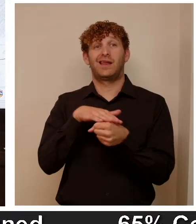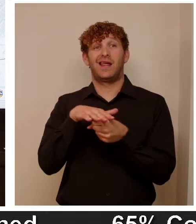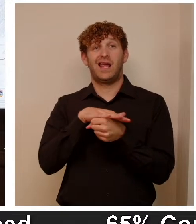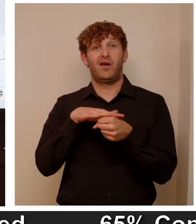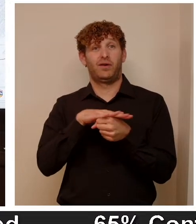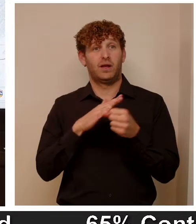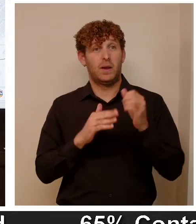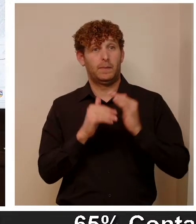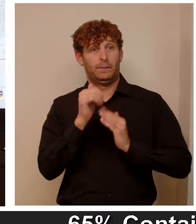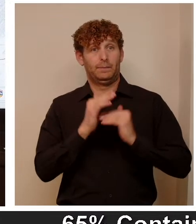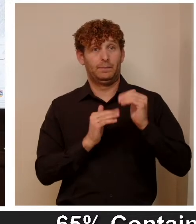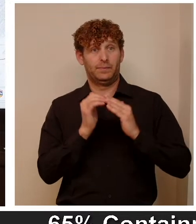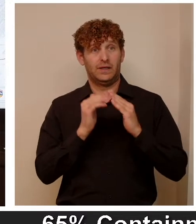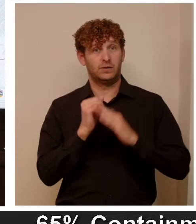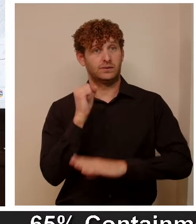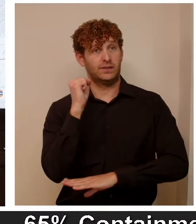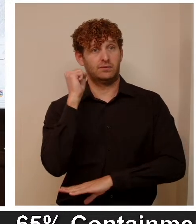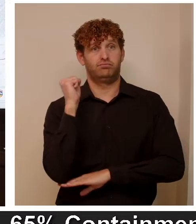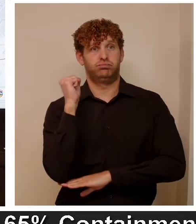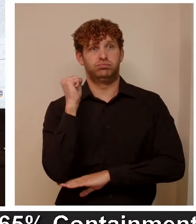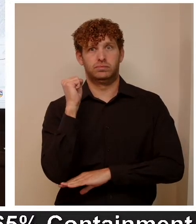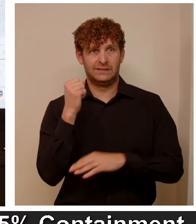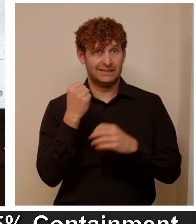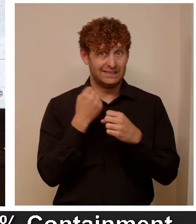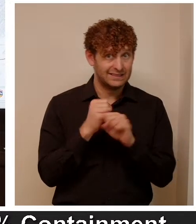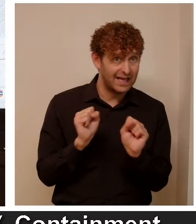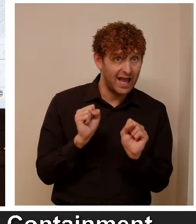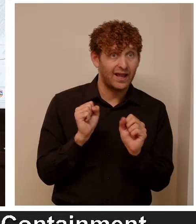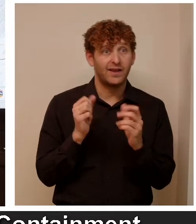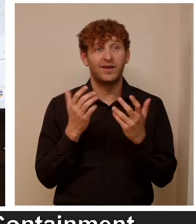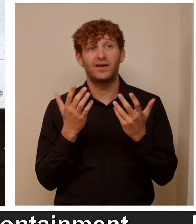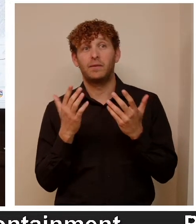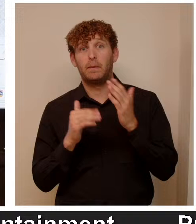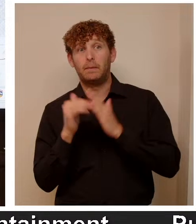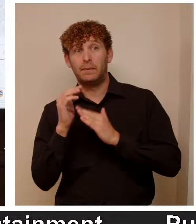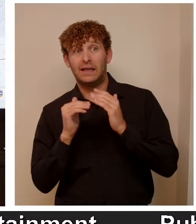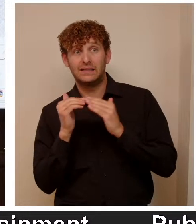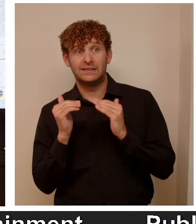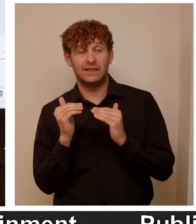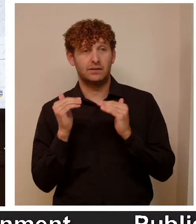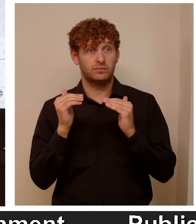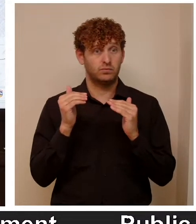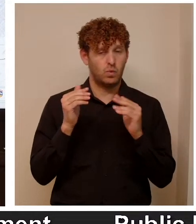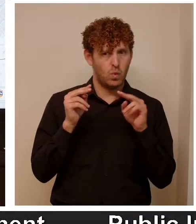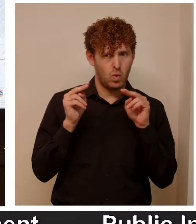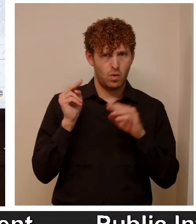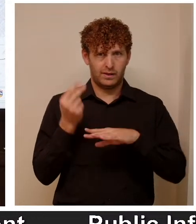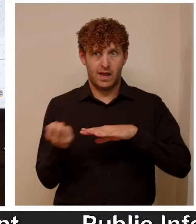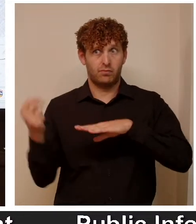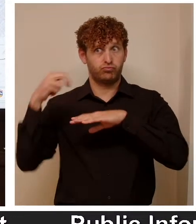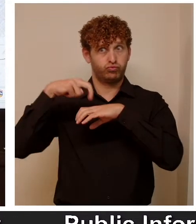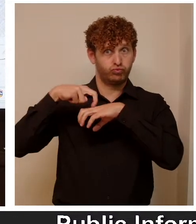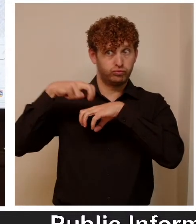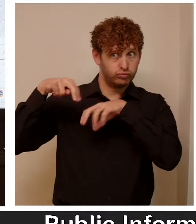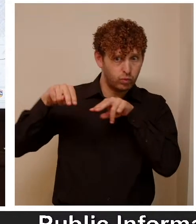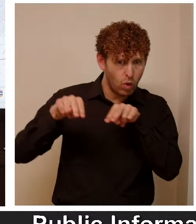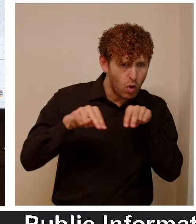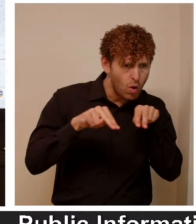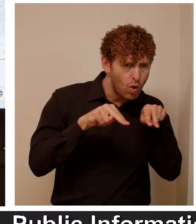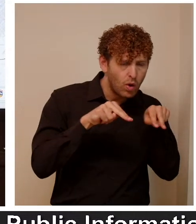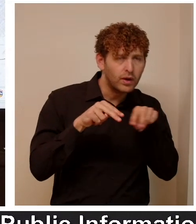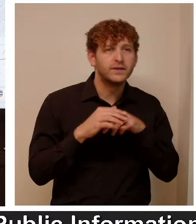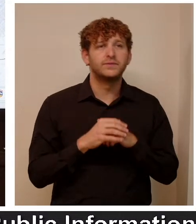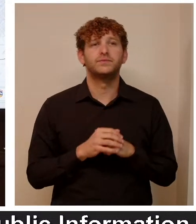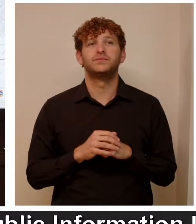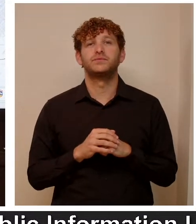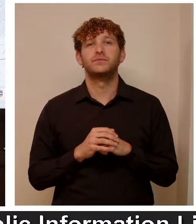make areas safe so they can do safe searches to look and search. There are a lot of hazardous